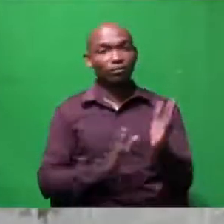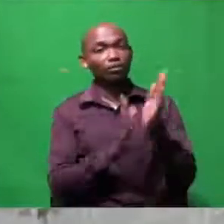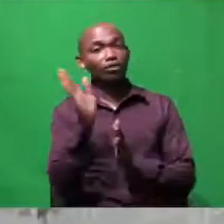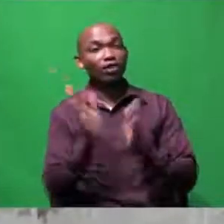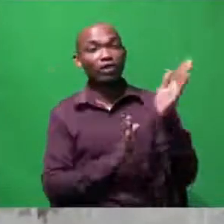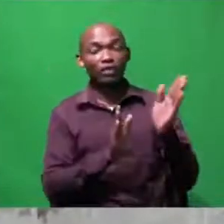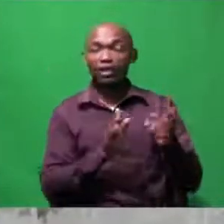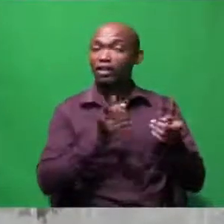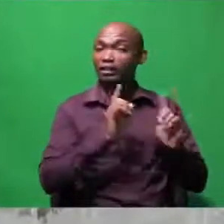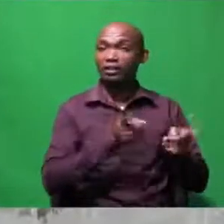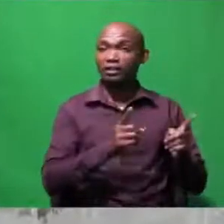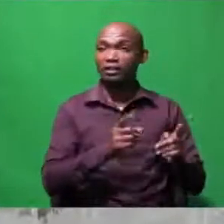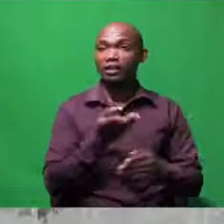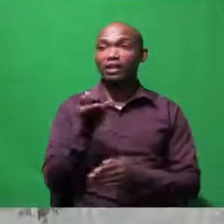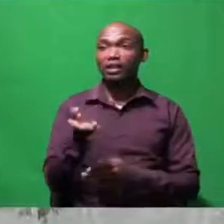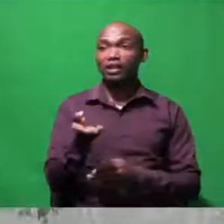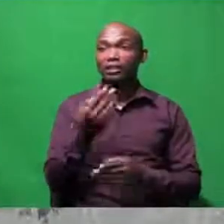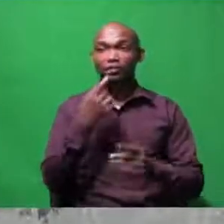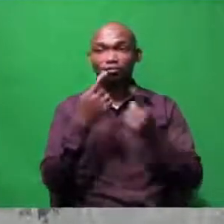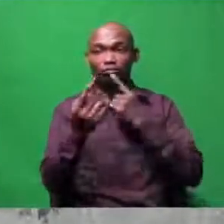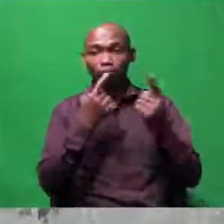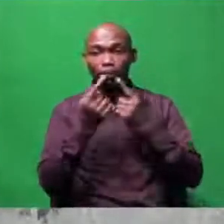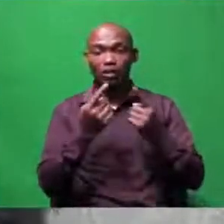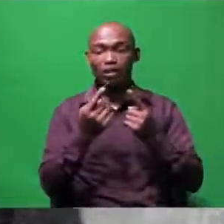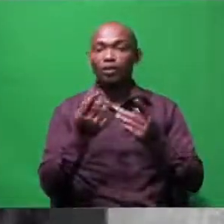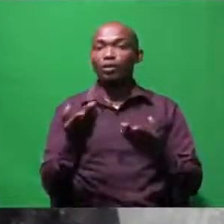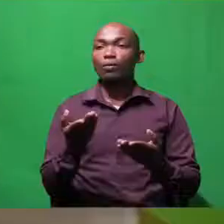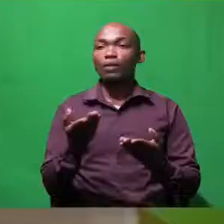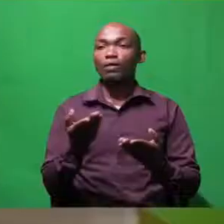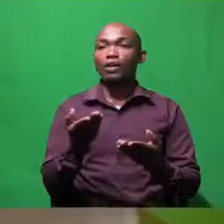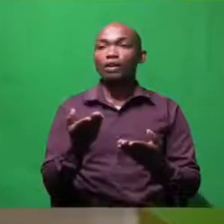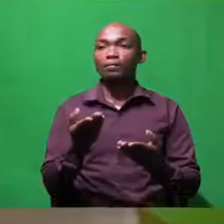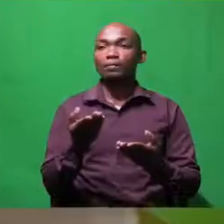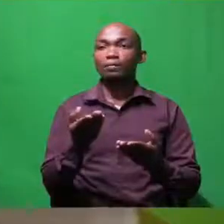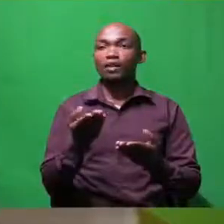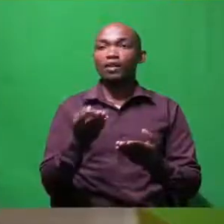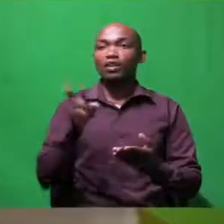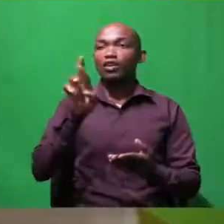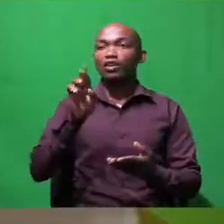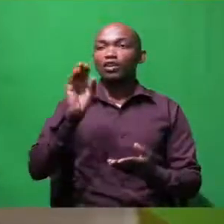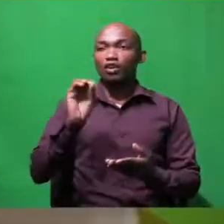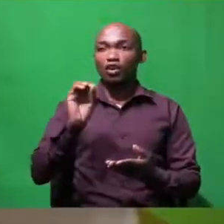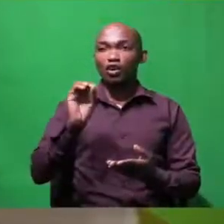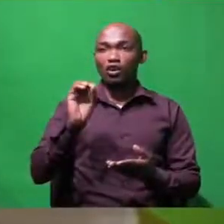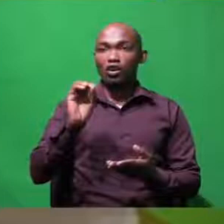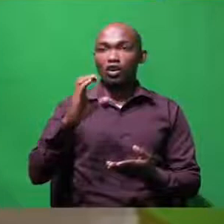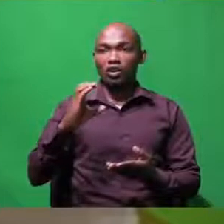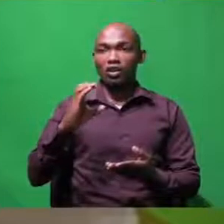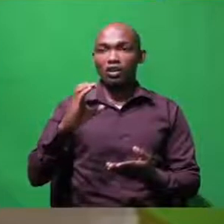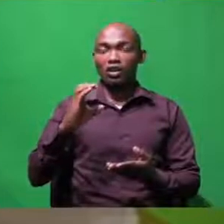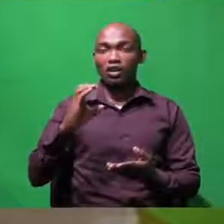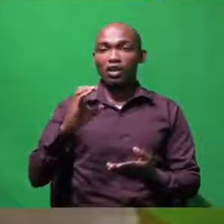the rocks of the earth surfaces from 3 topics. My dear